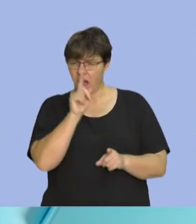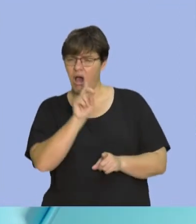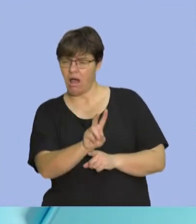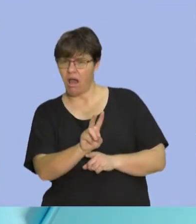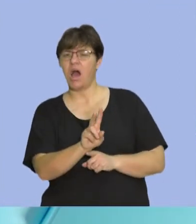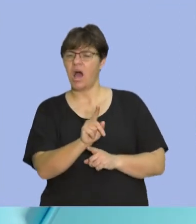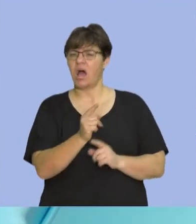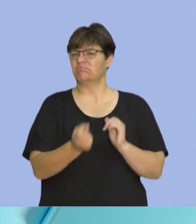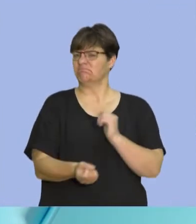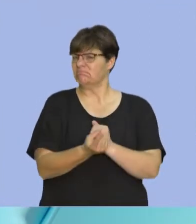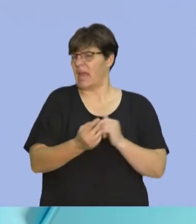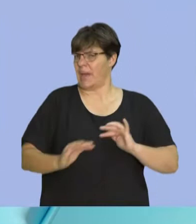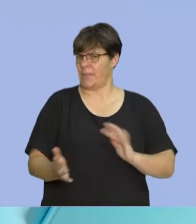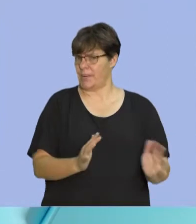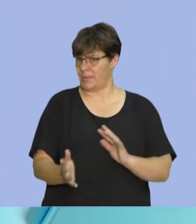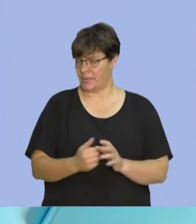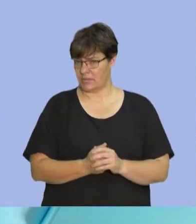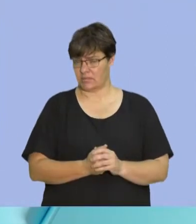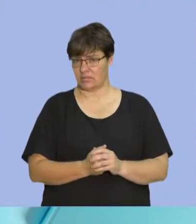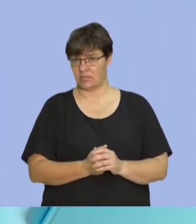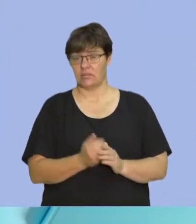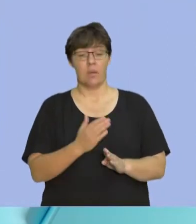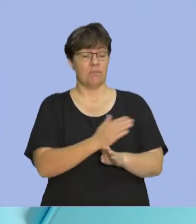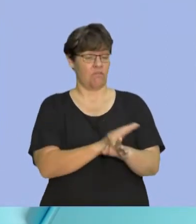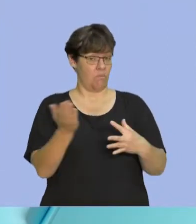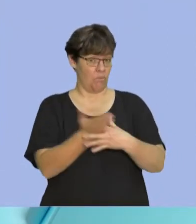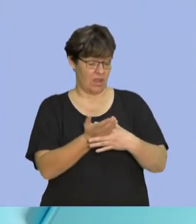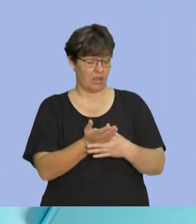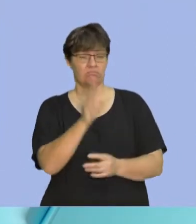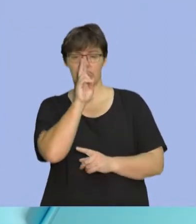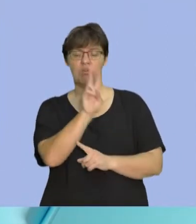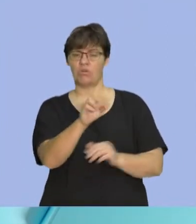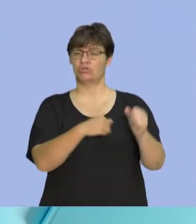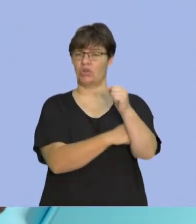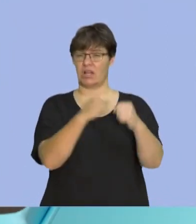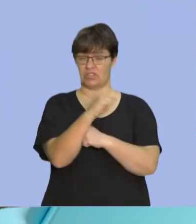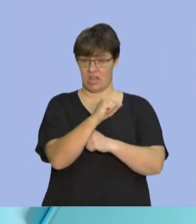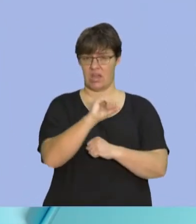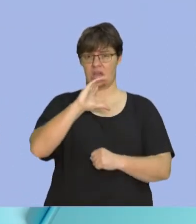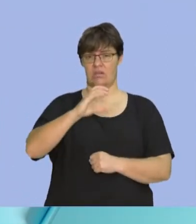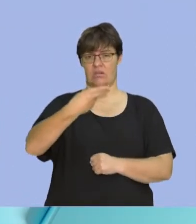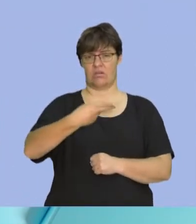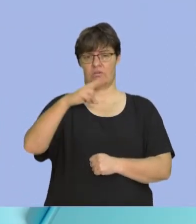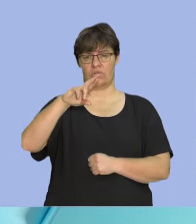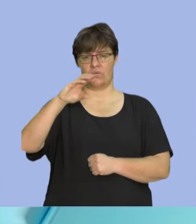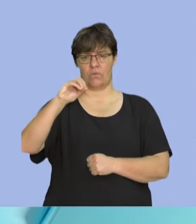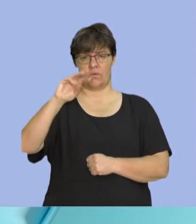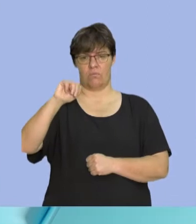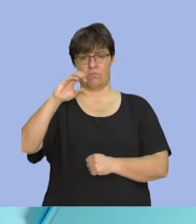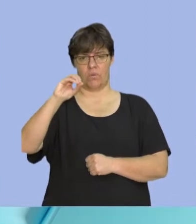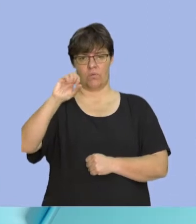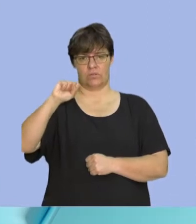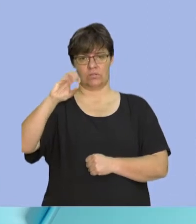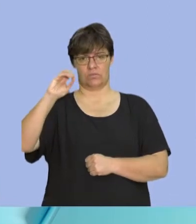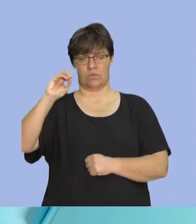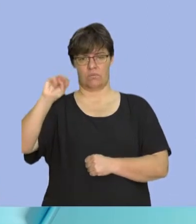and unpack how this actually occurs. So before we got into the break, we looked at the structure of chromosomes and we tried to understand